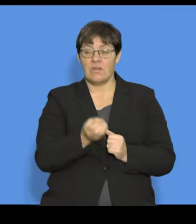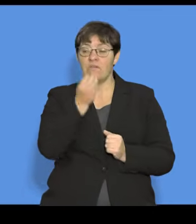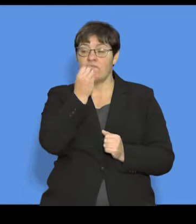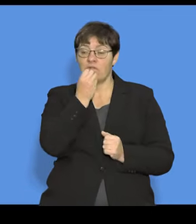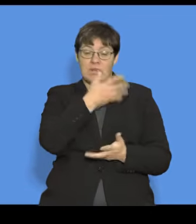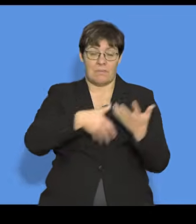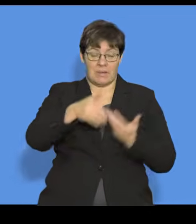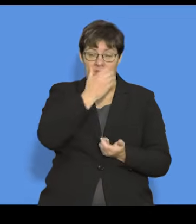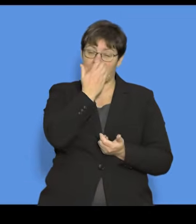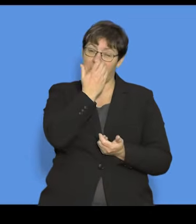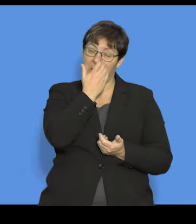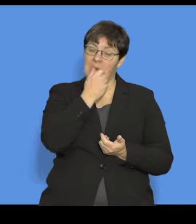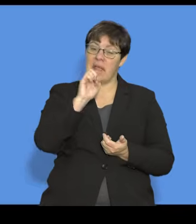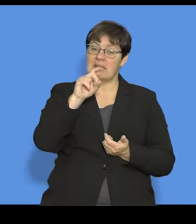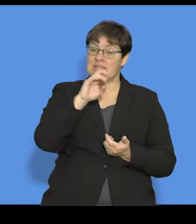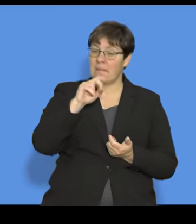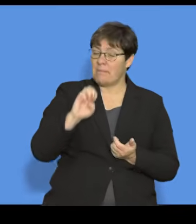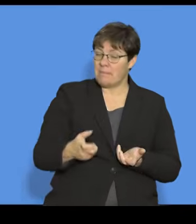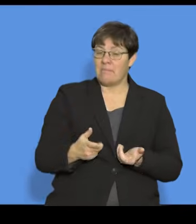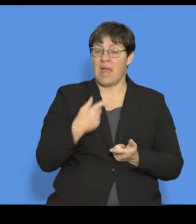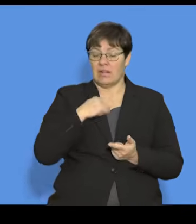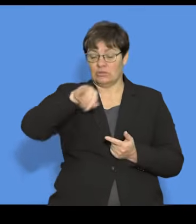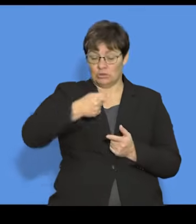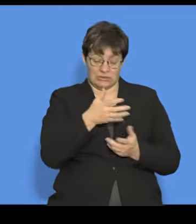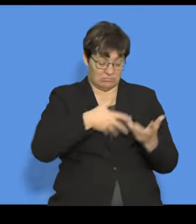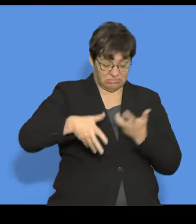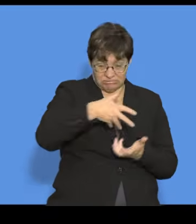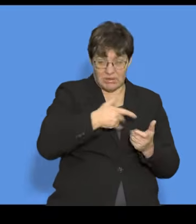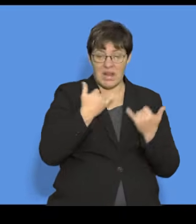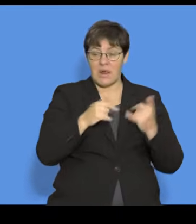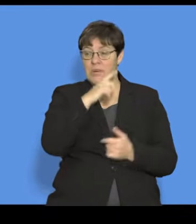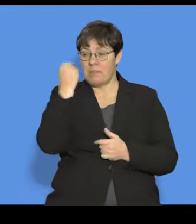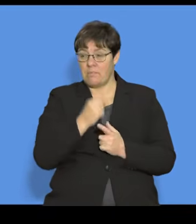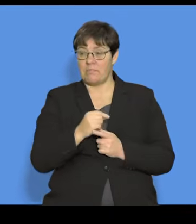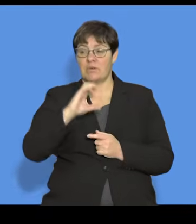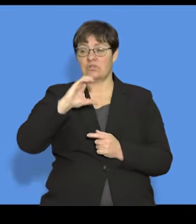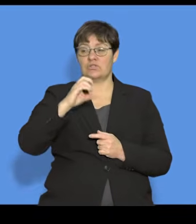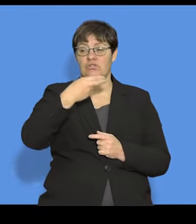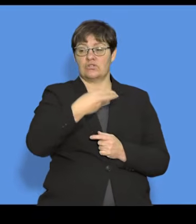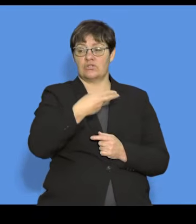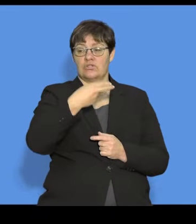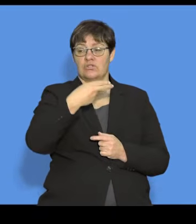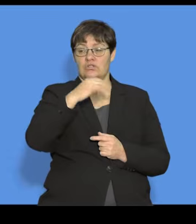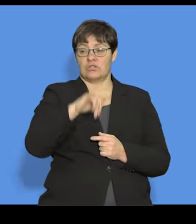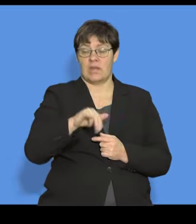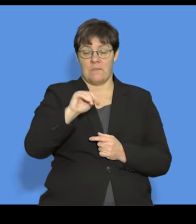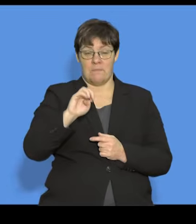When that food mixes with the enzymes and the digestive juices, it is now called chyme. And so we find